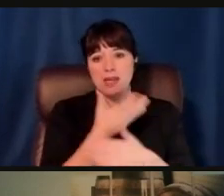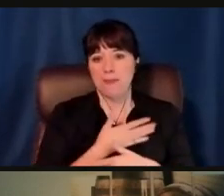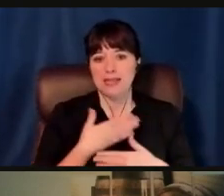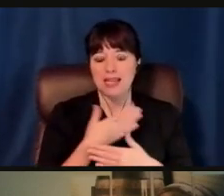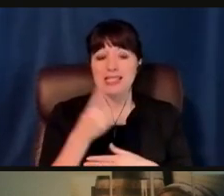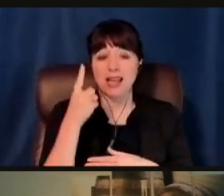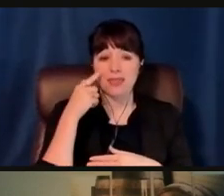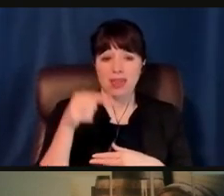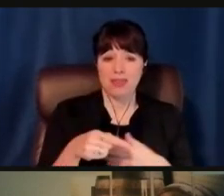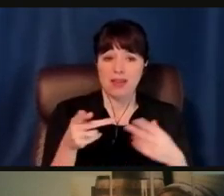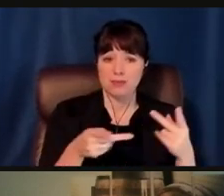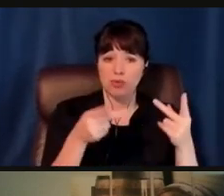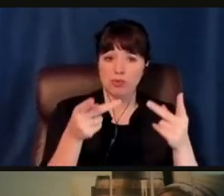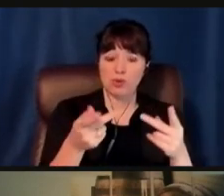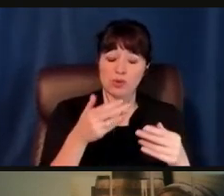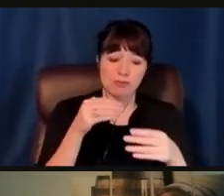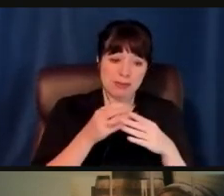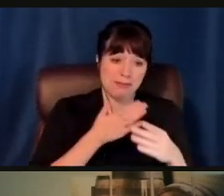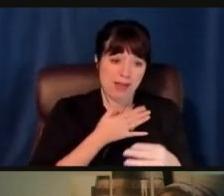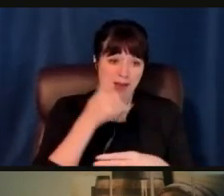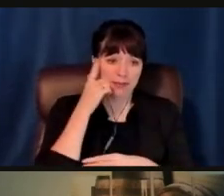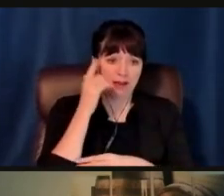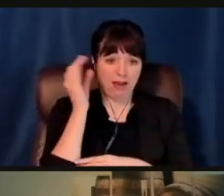that this proposal, at least in my mind,